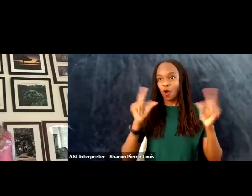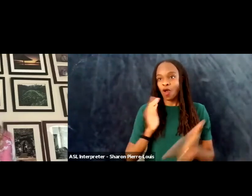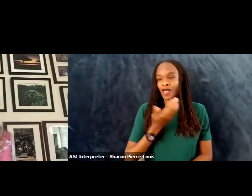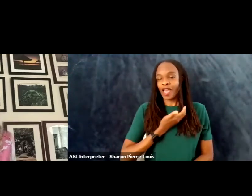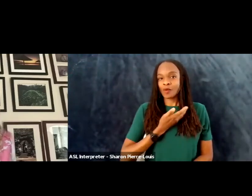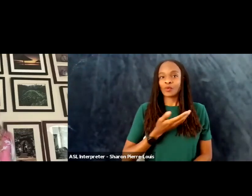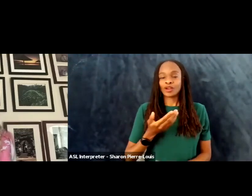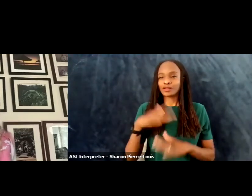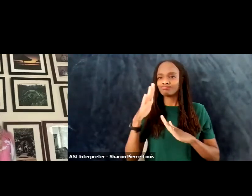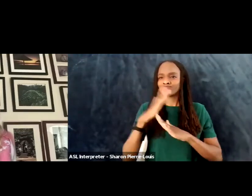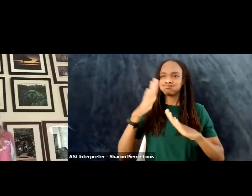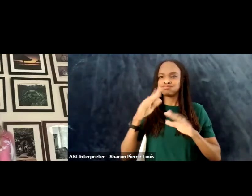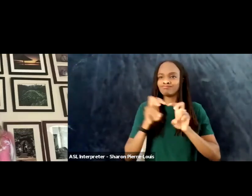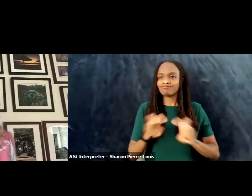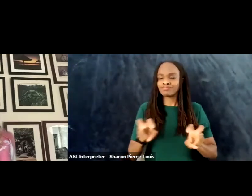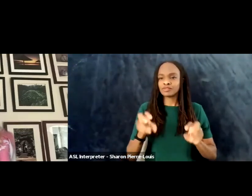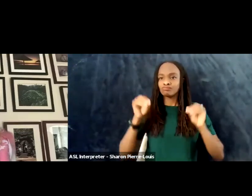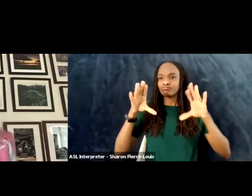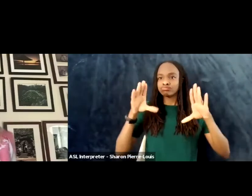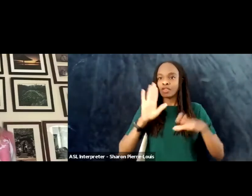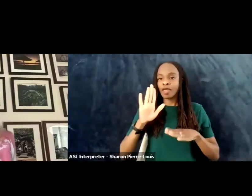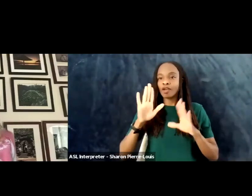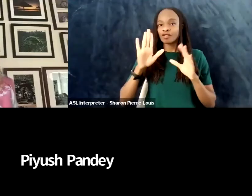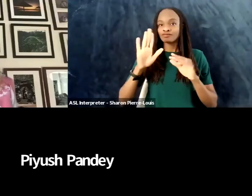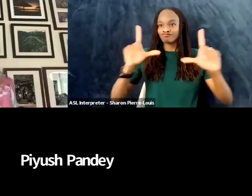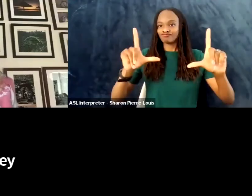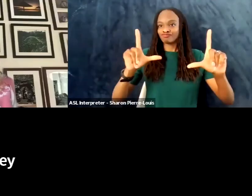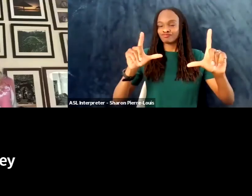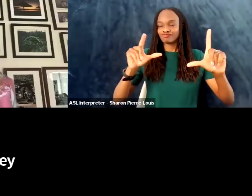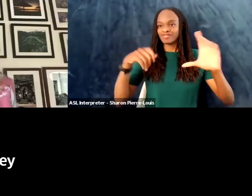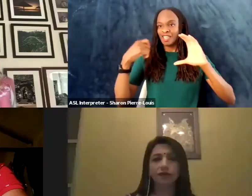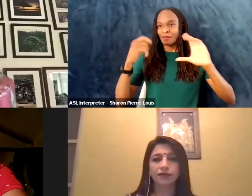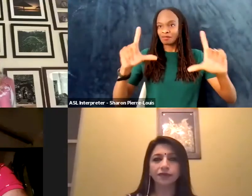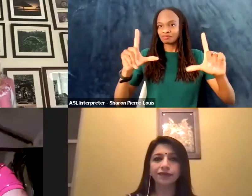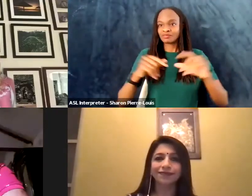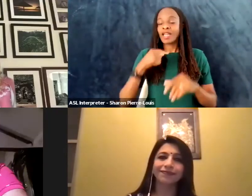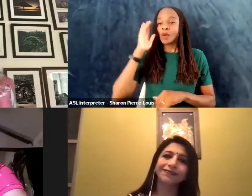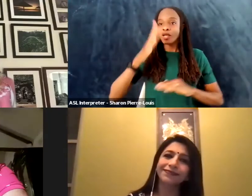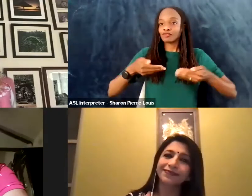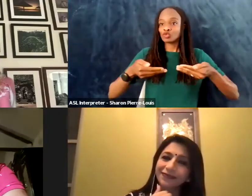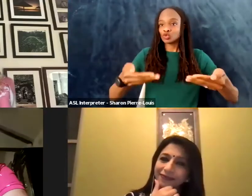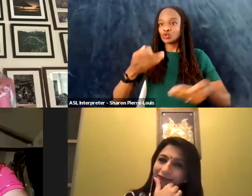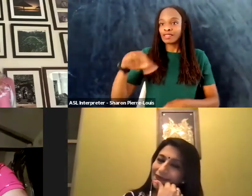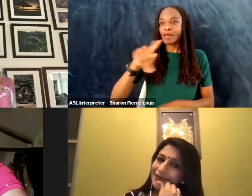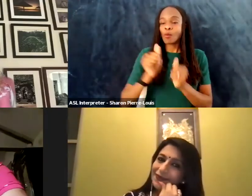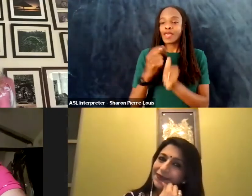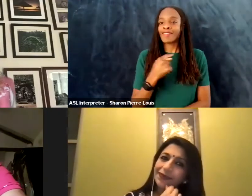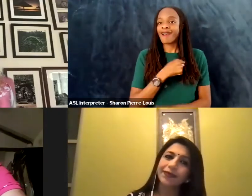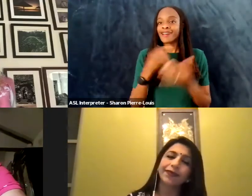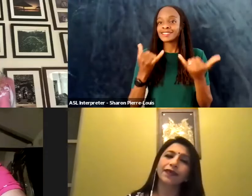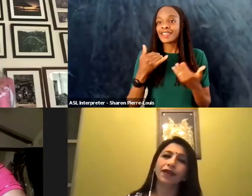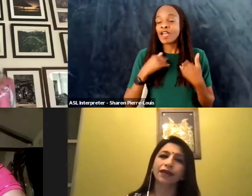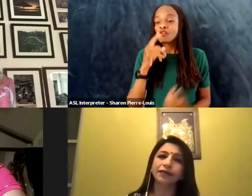esteemed panelists to turn their camera on, and I will introduce them. With us today